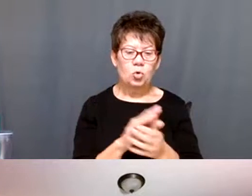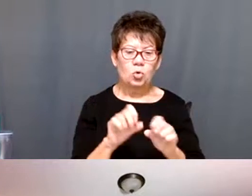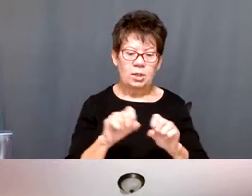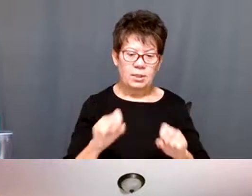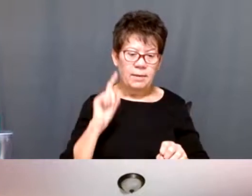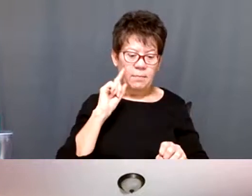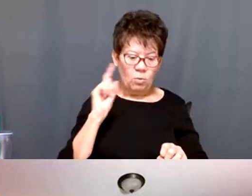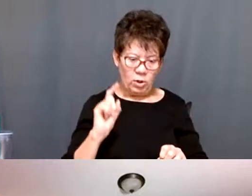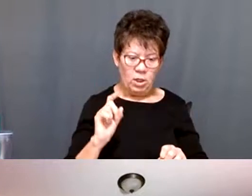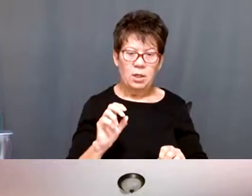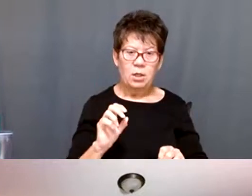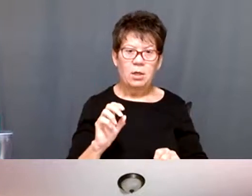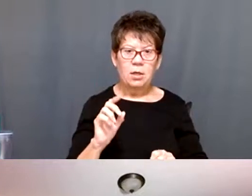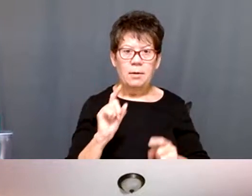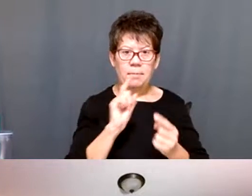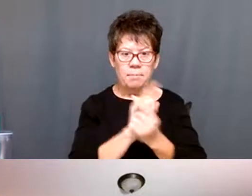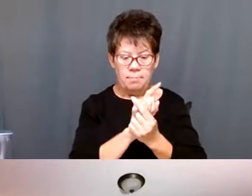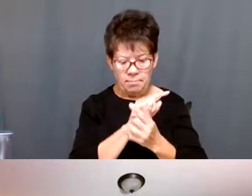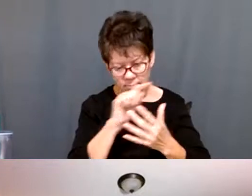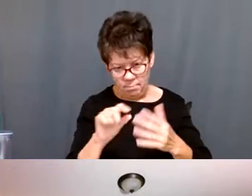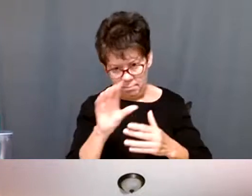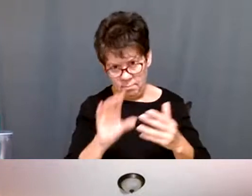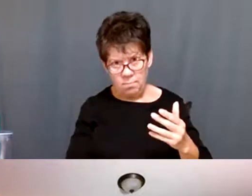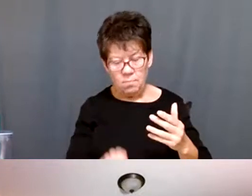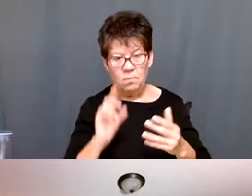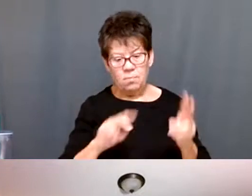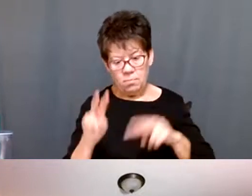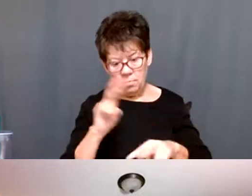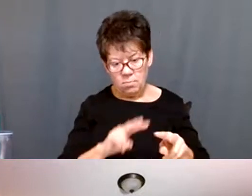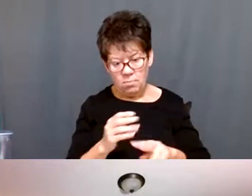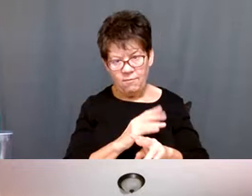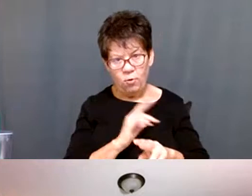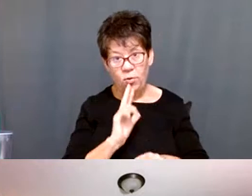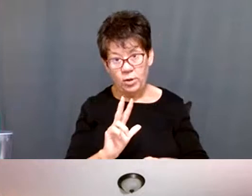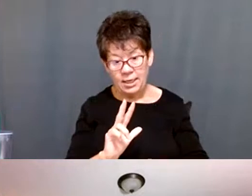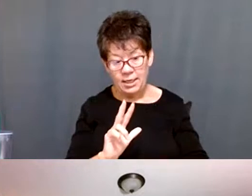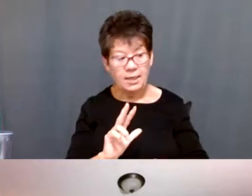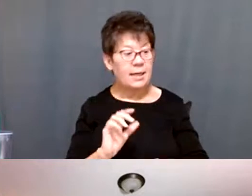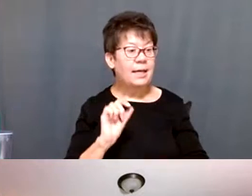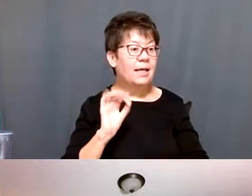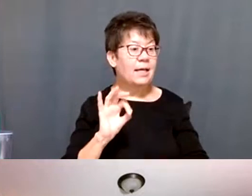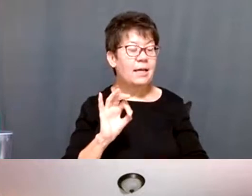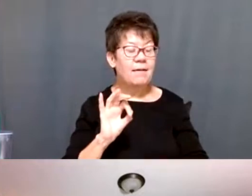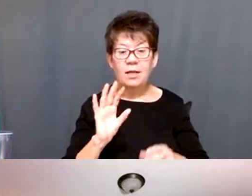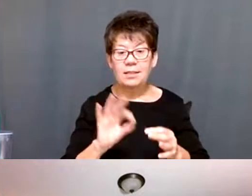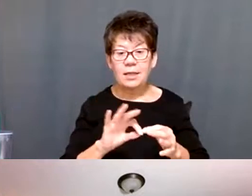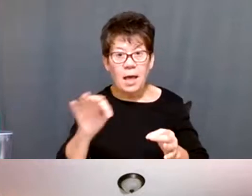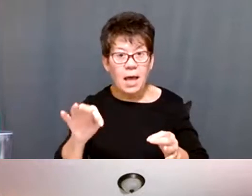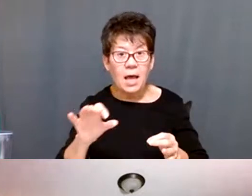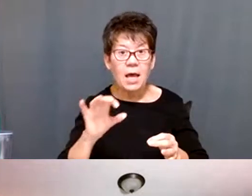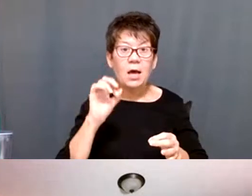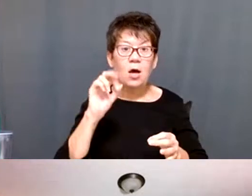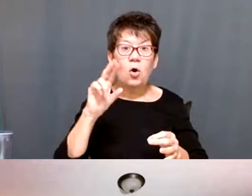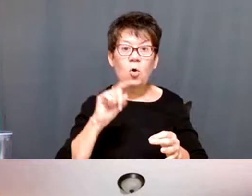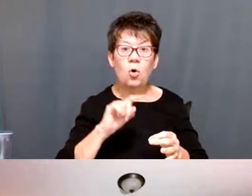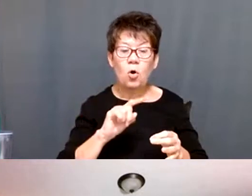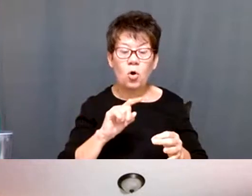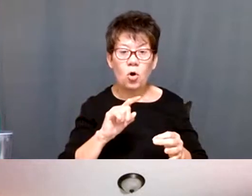that eligibility determination before the child turns 3. In the event that there is a delay or the eligibility